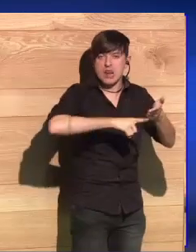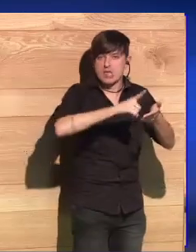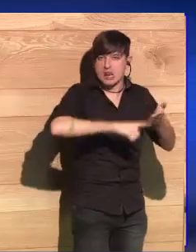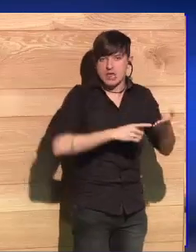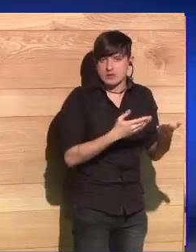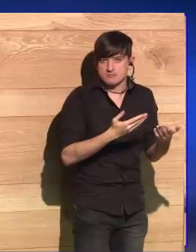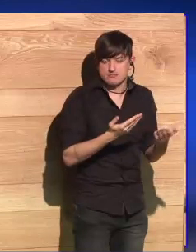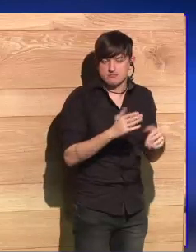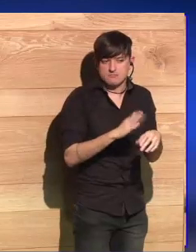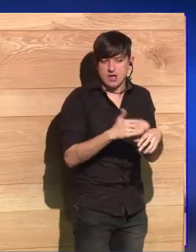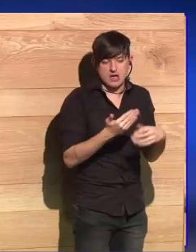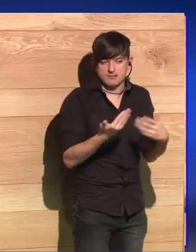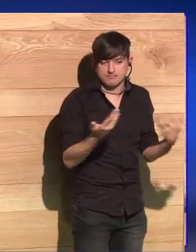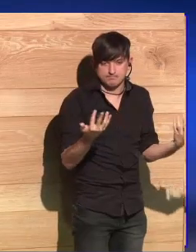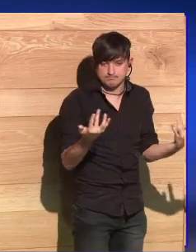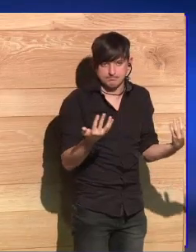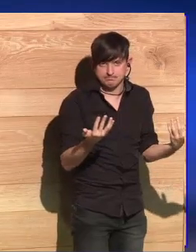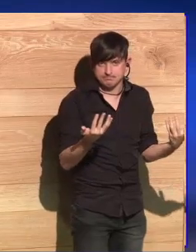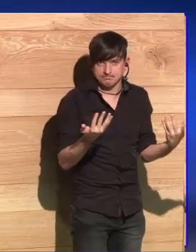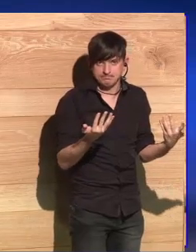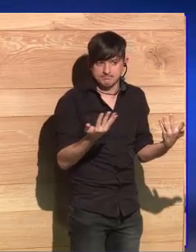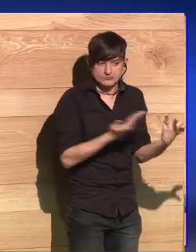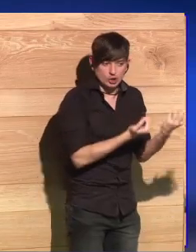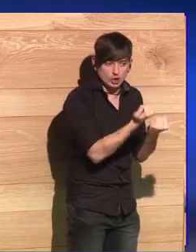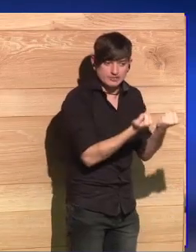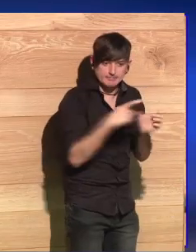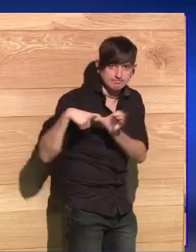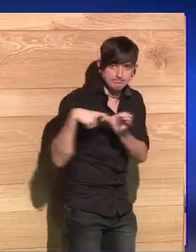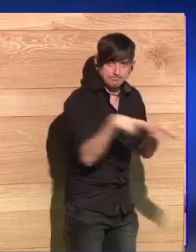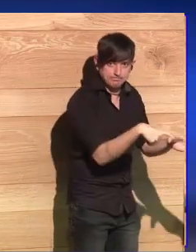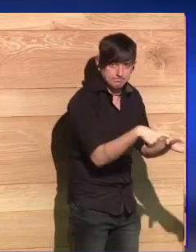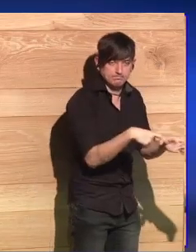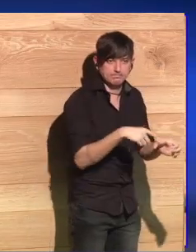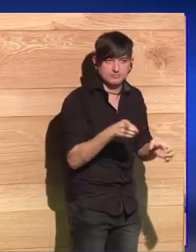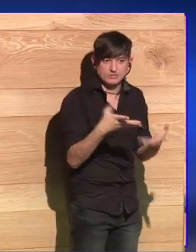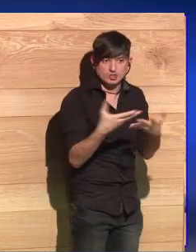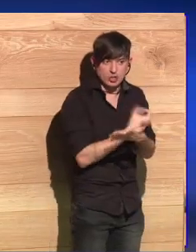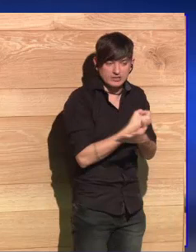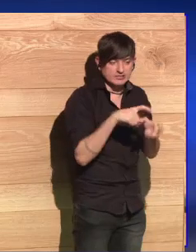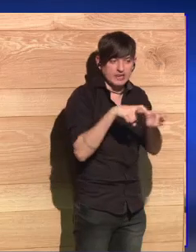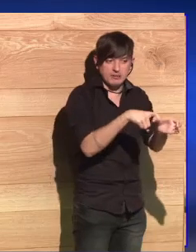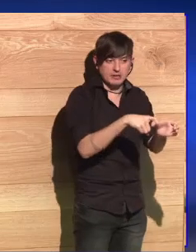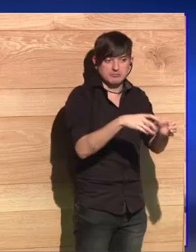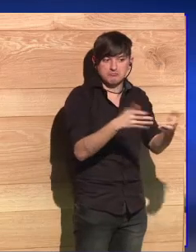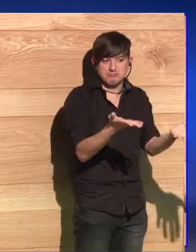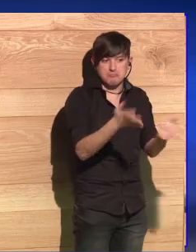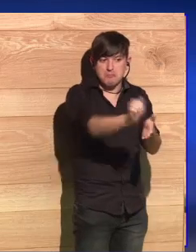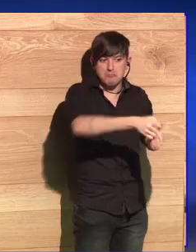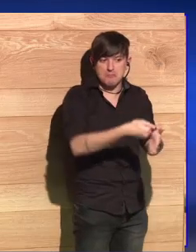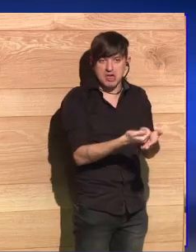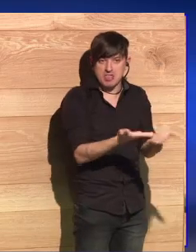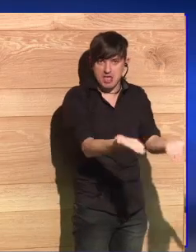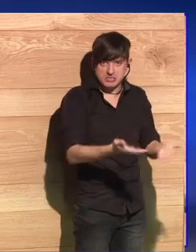belongings when they had to leave one house to another. So these were all sitting there empty, and they found out